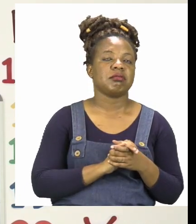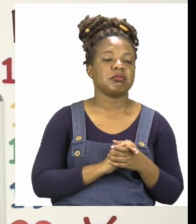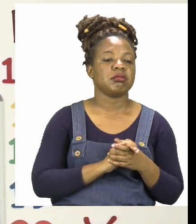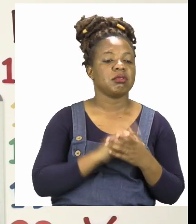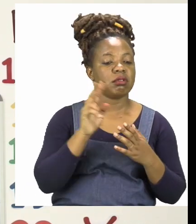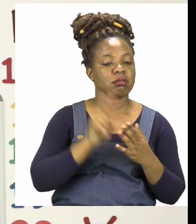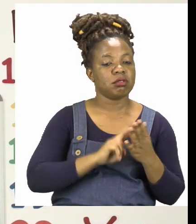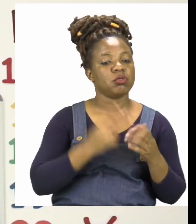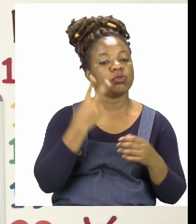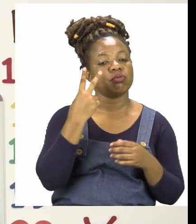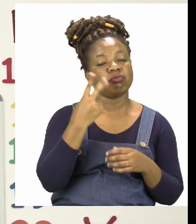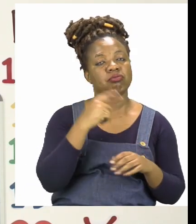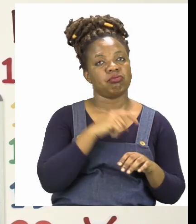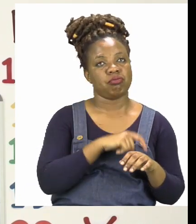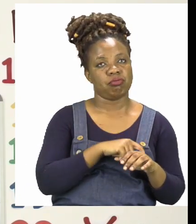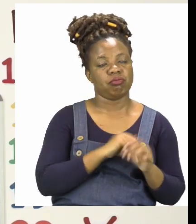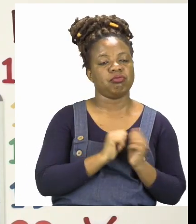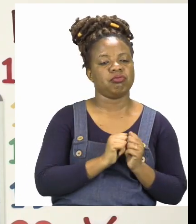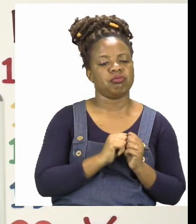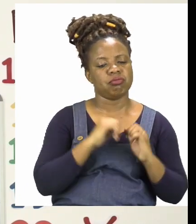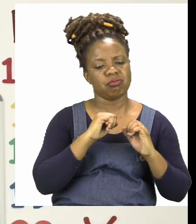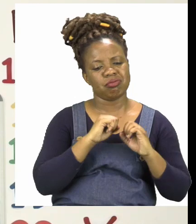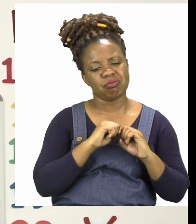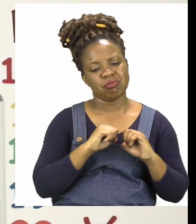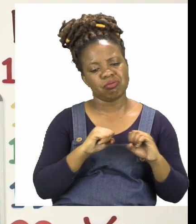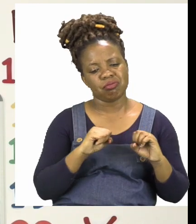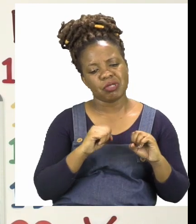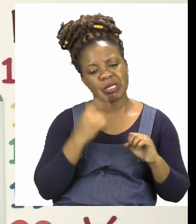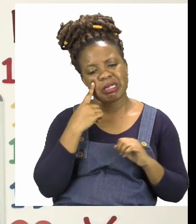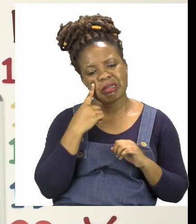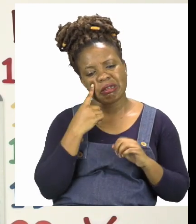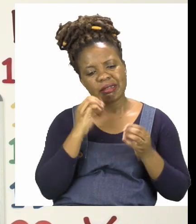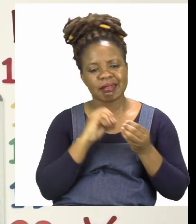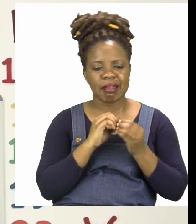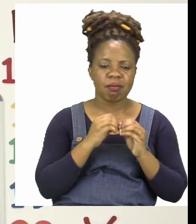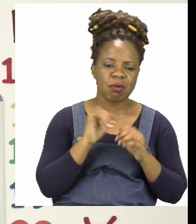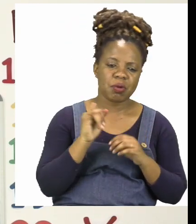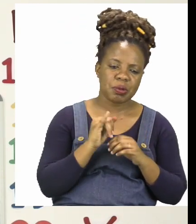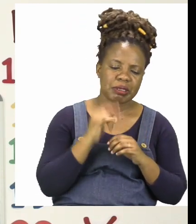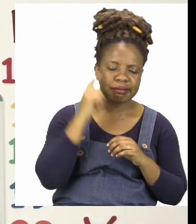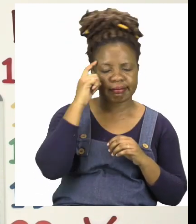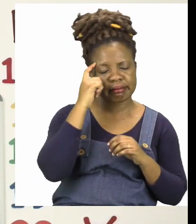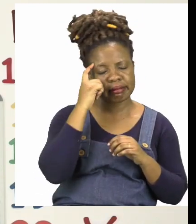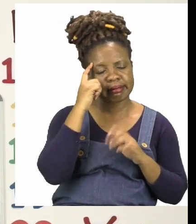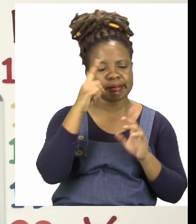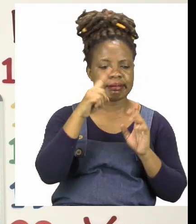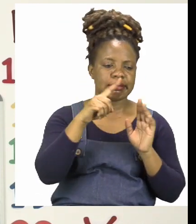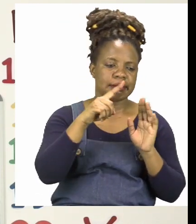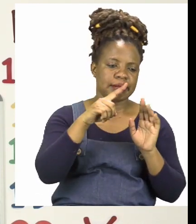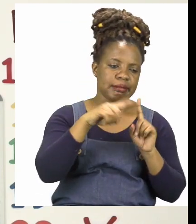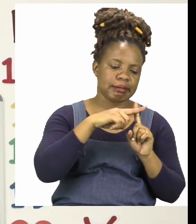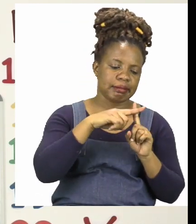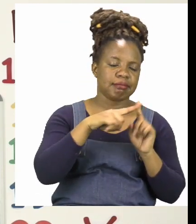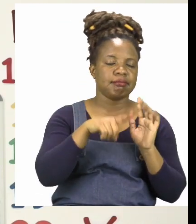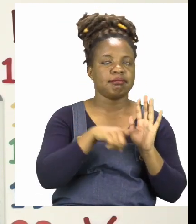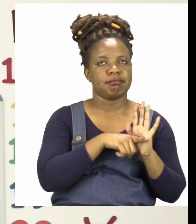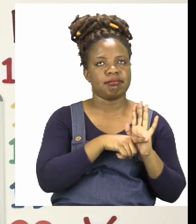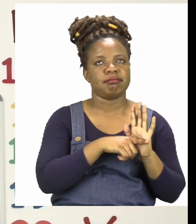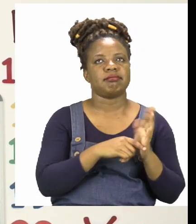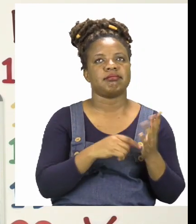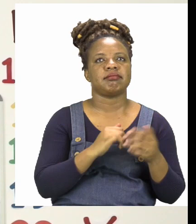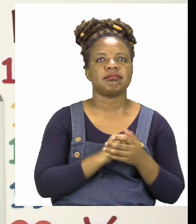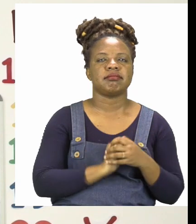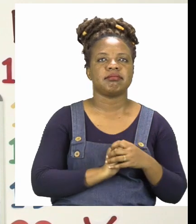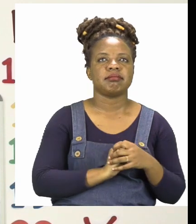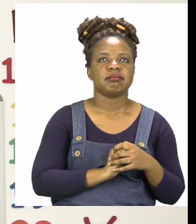answer, and then decide whether you're adding, subtracting, or sharing. So, when you do that, I'm sure